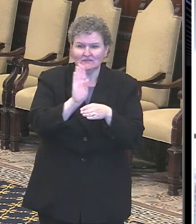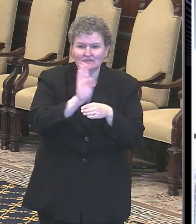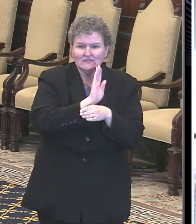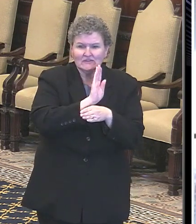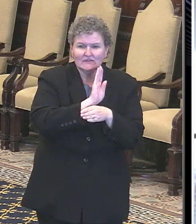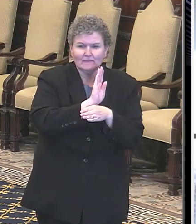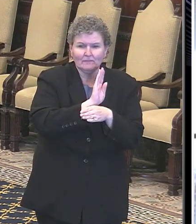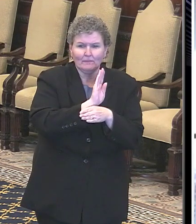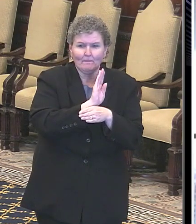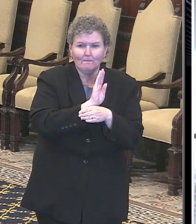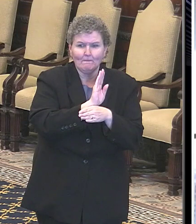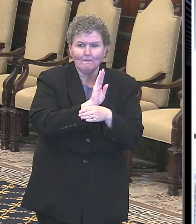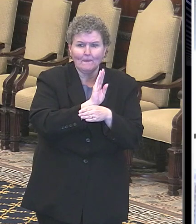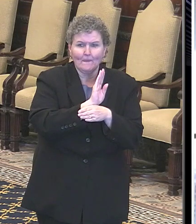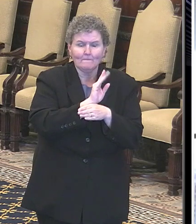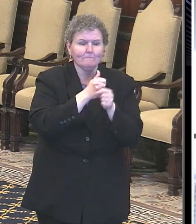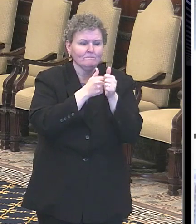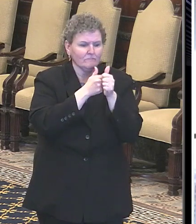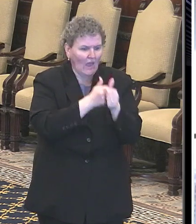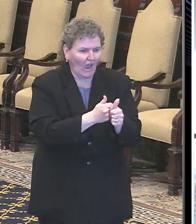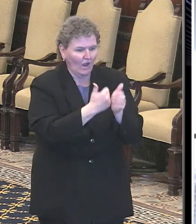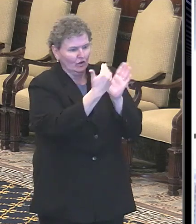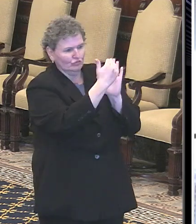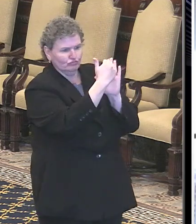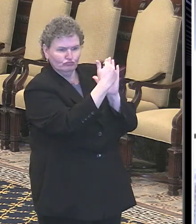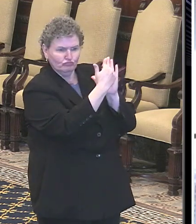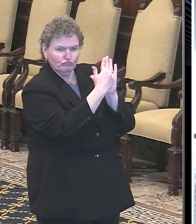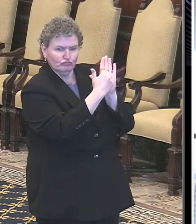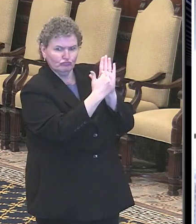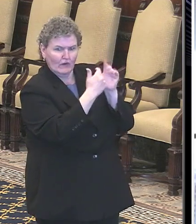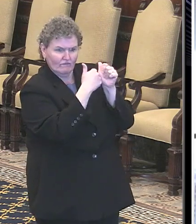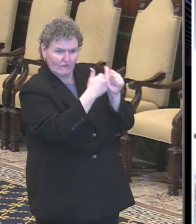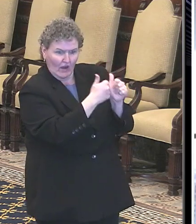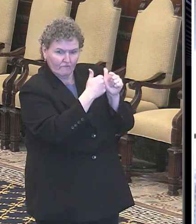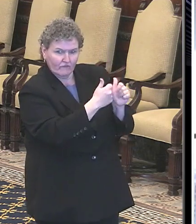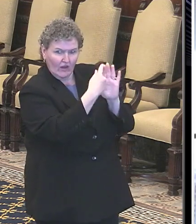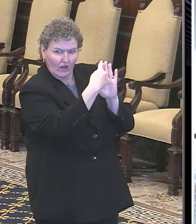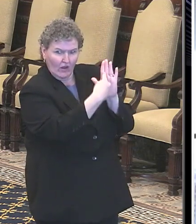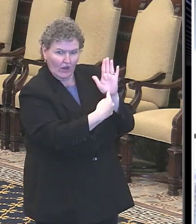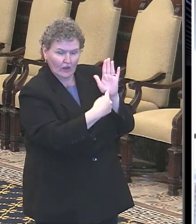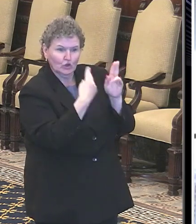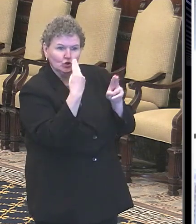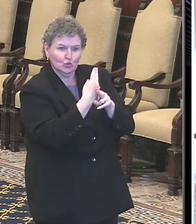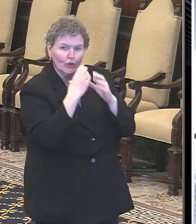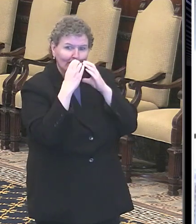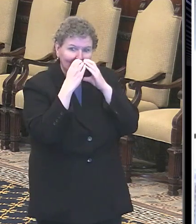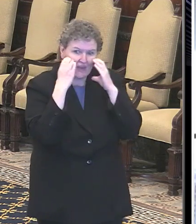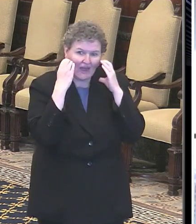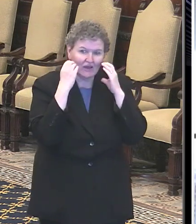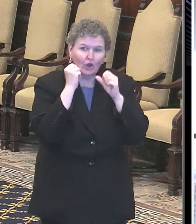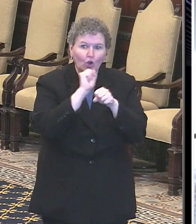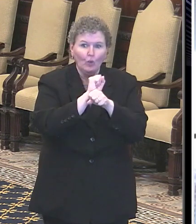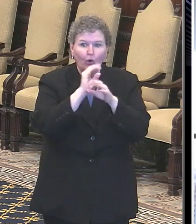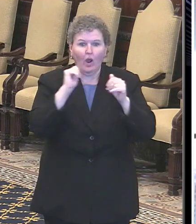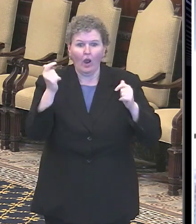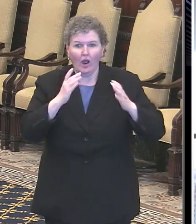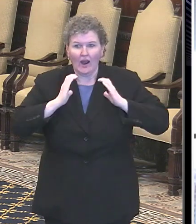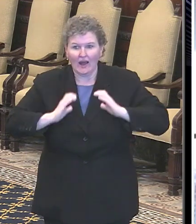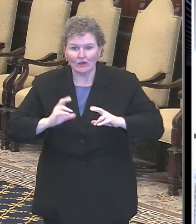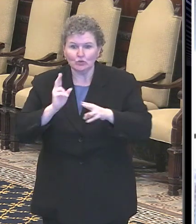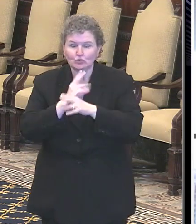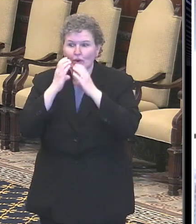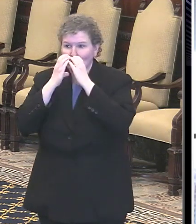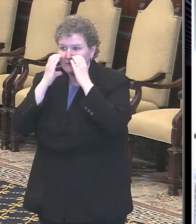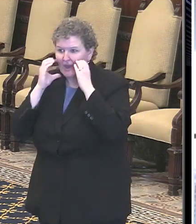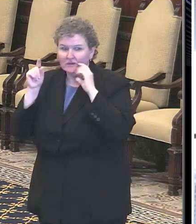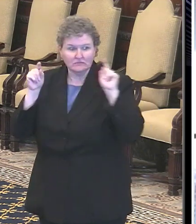preventive protocols, among them wearing masks of employees and customers. The City of